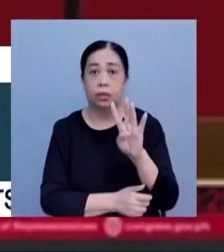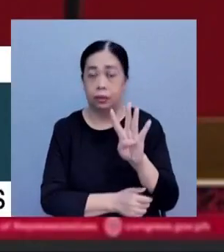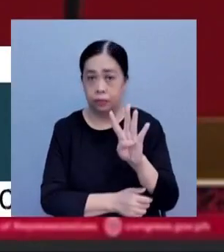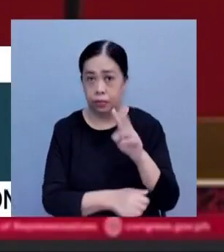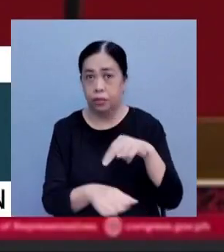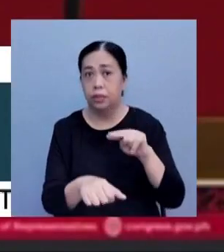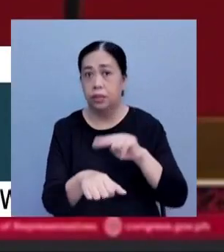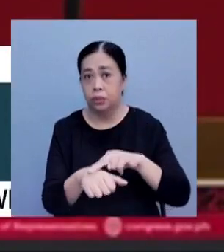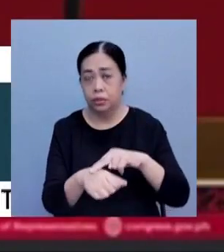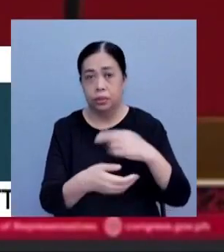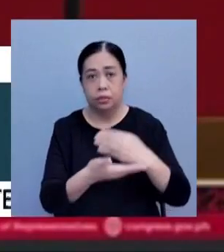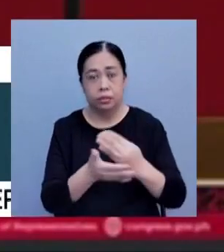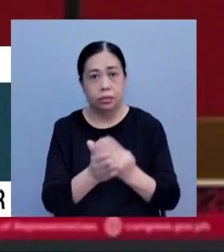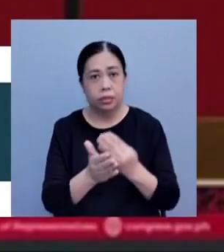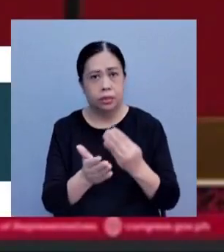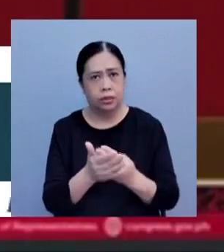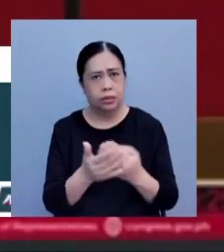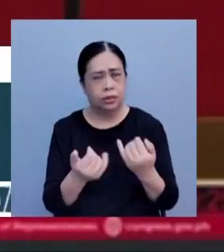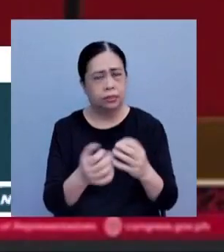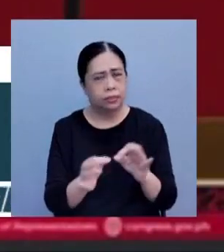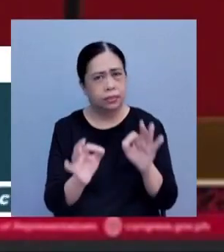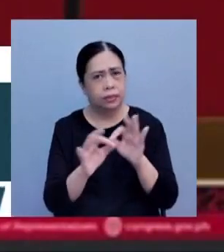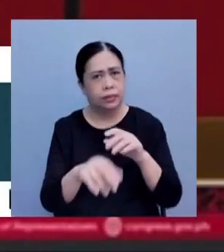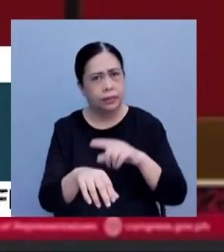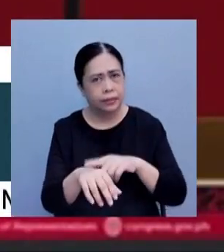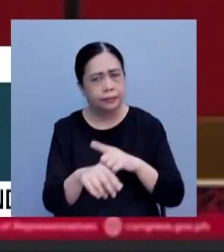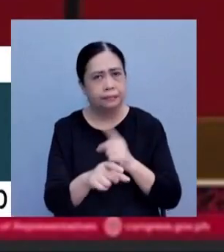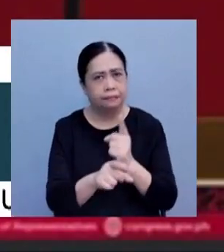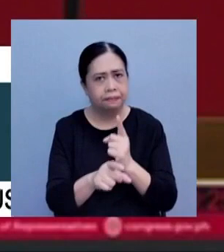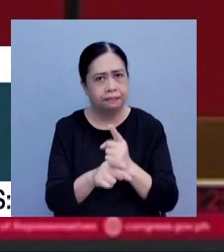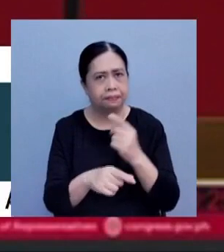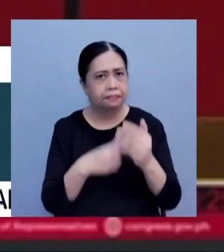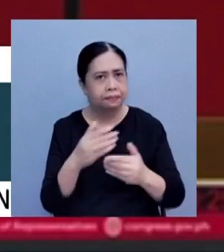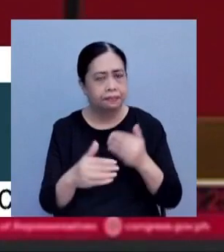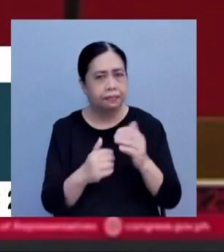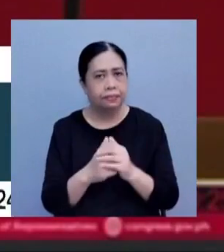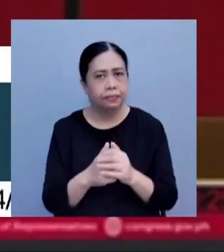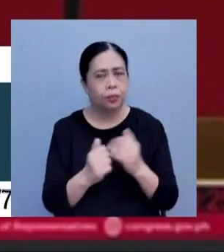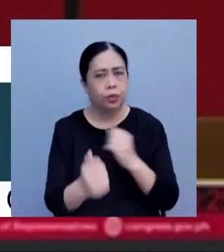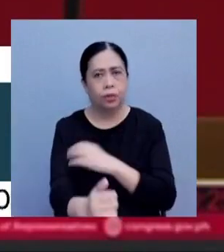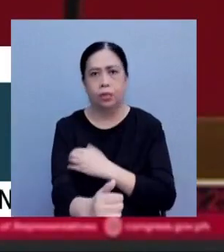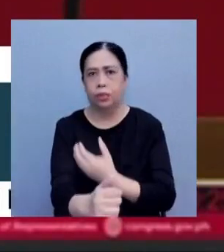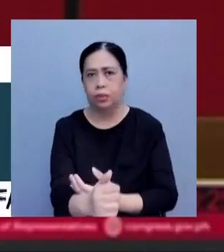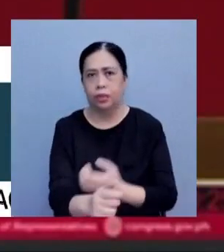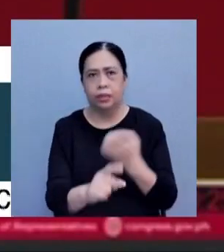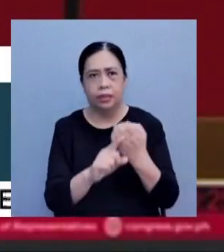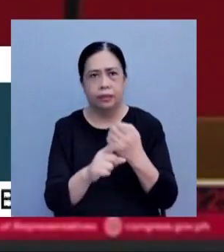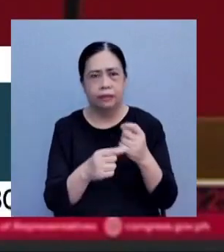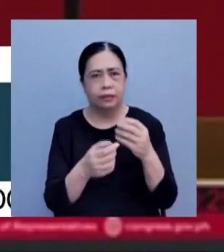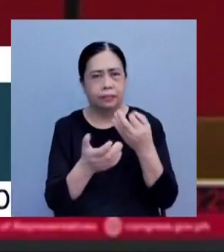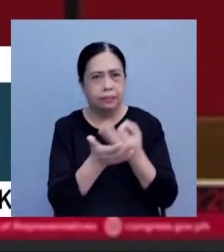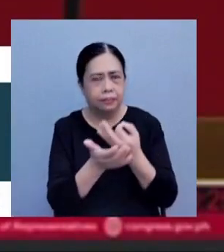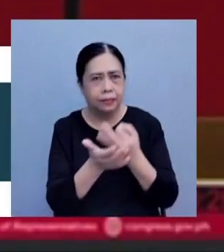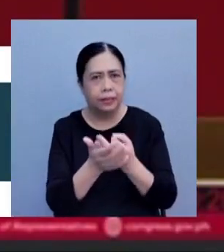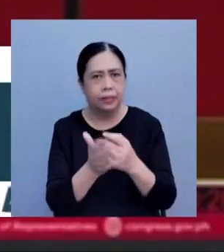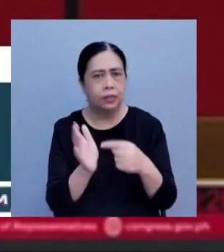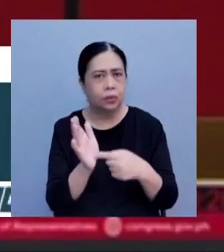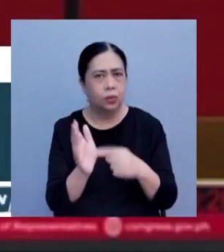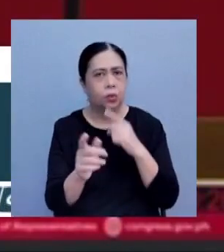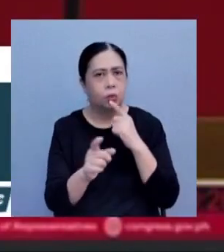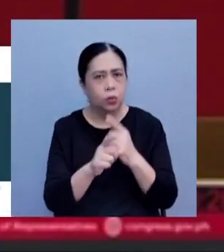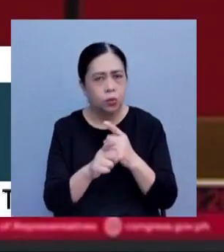national budget in a timely manner. We are confident that every centavo reflects the